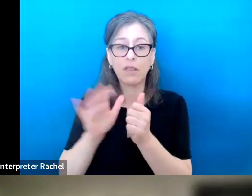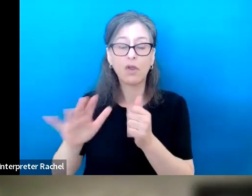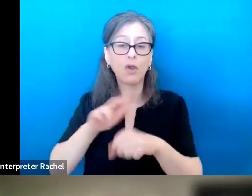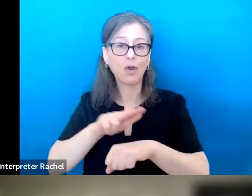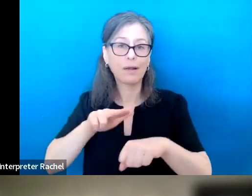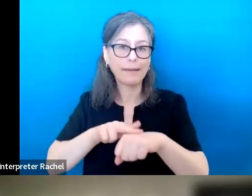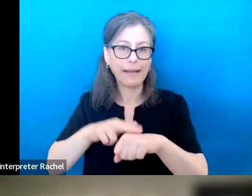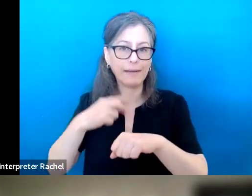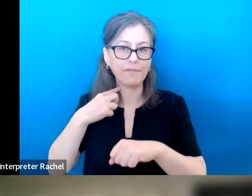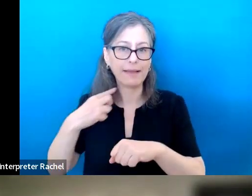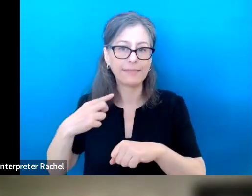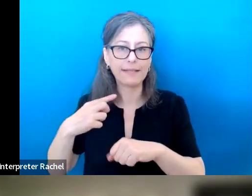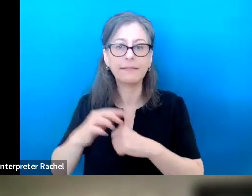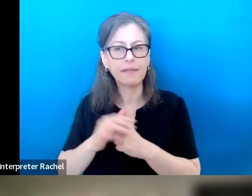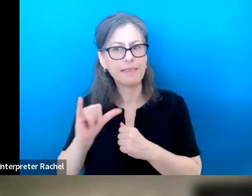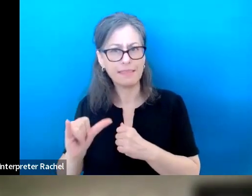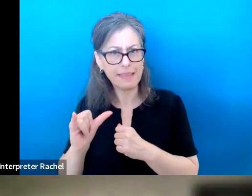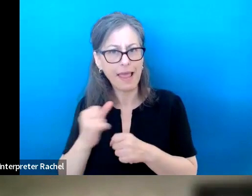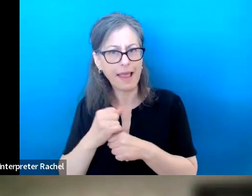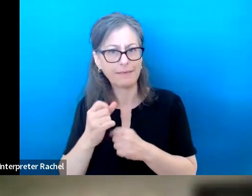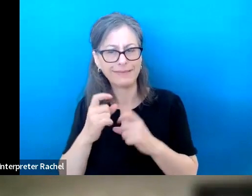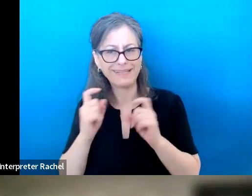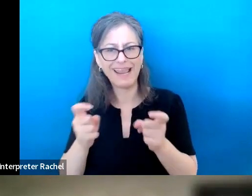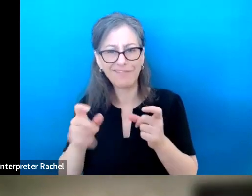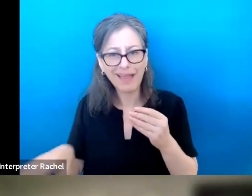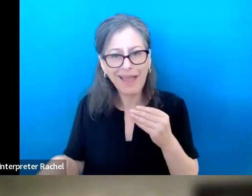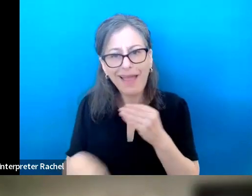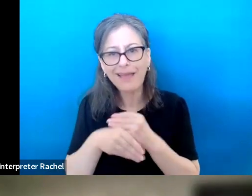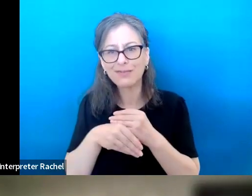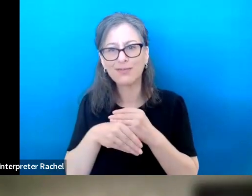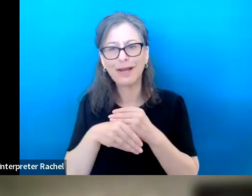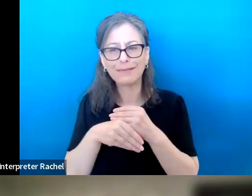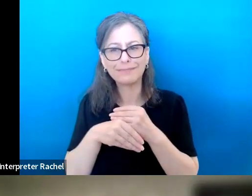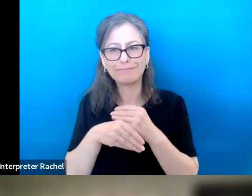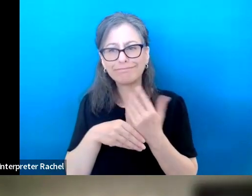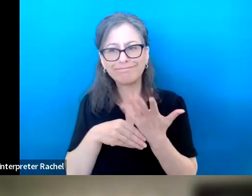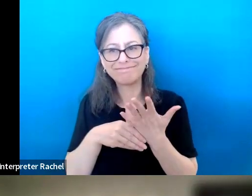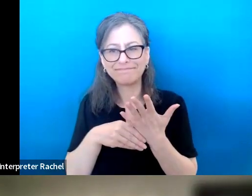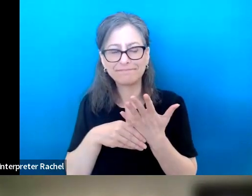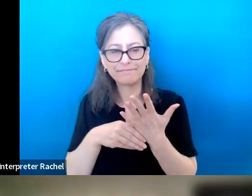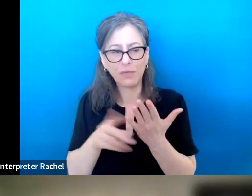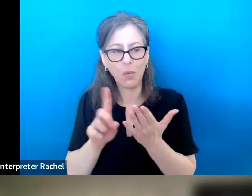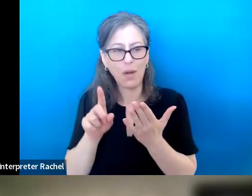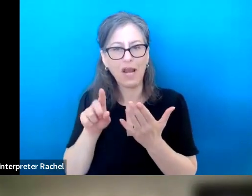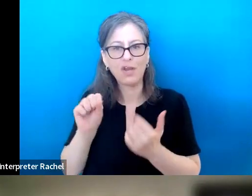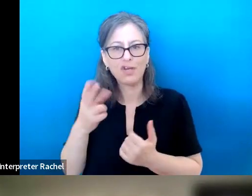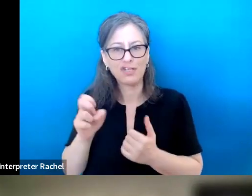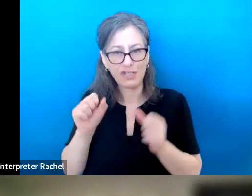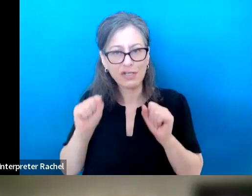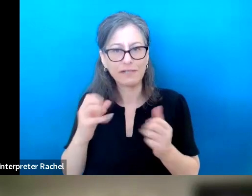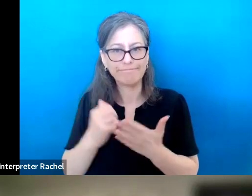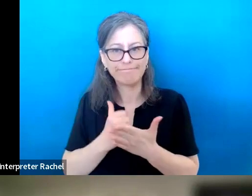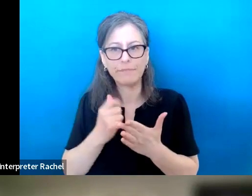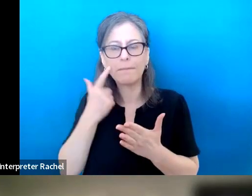so that made it, really gave it an extra kind of somewhere that she could really kick into, because originally